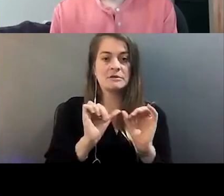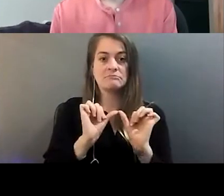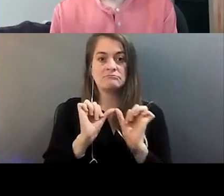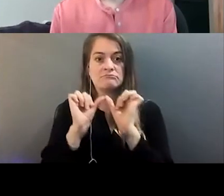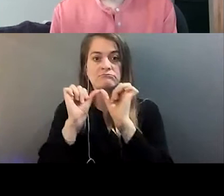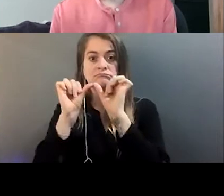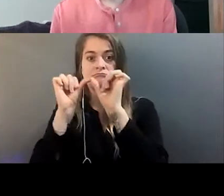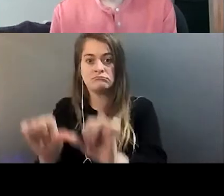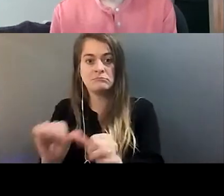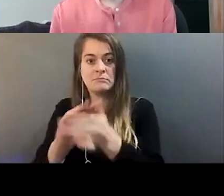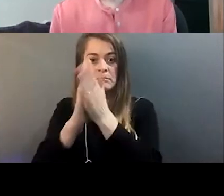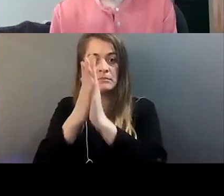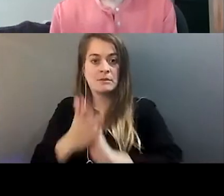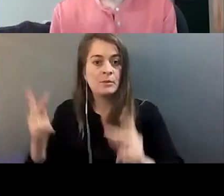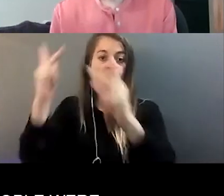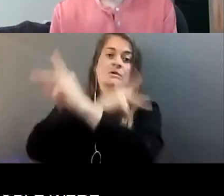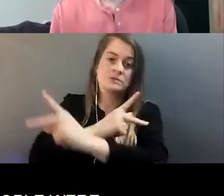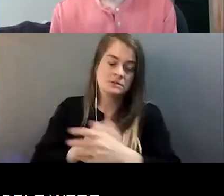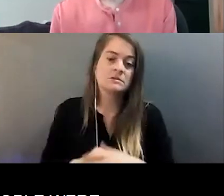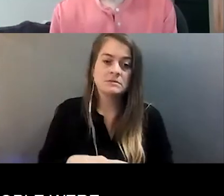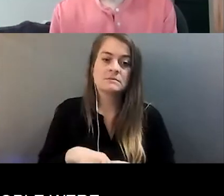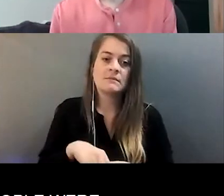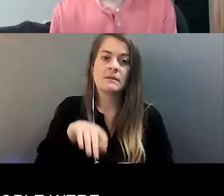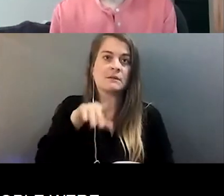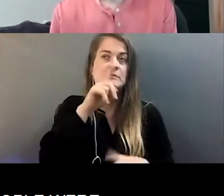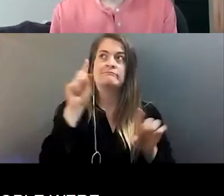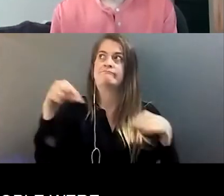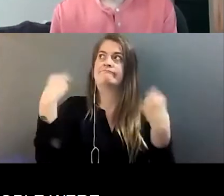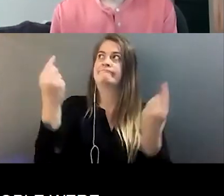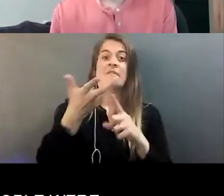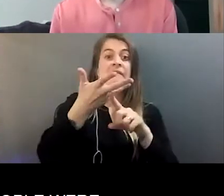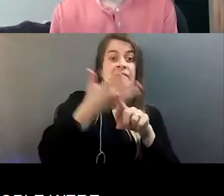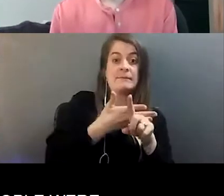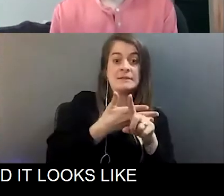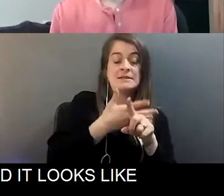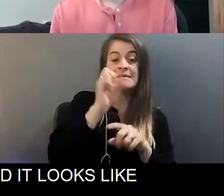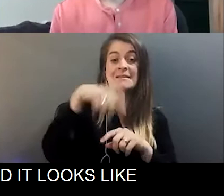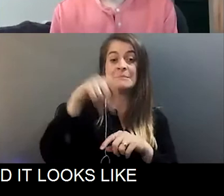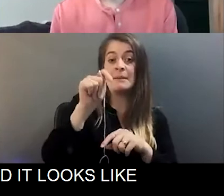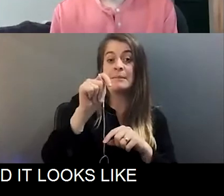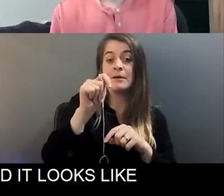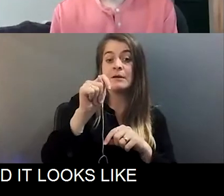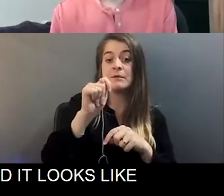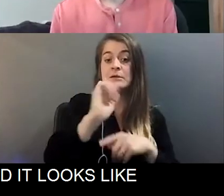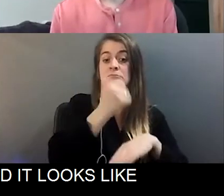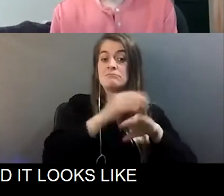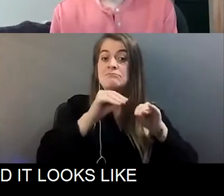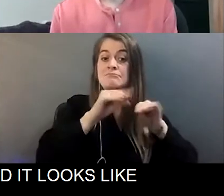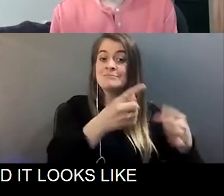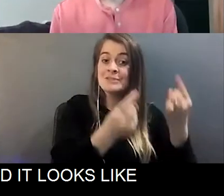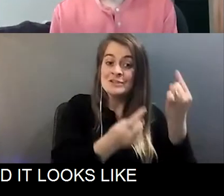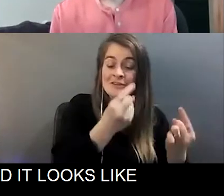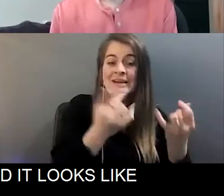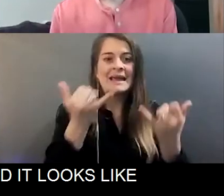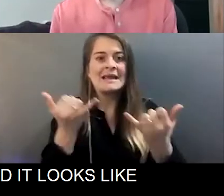grown in over the 5 months between when people were answering that survey and today. And it looks like